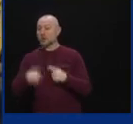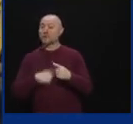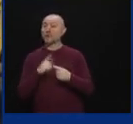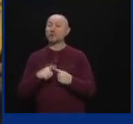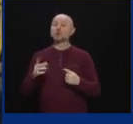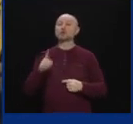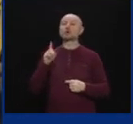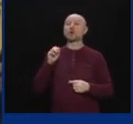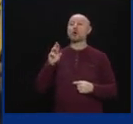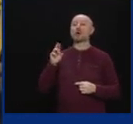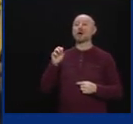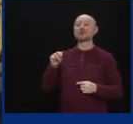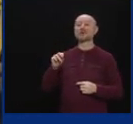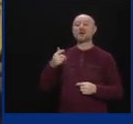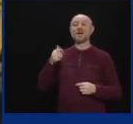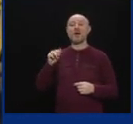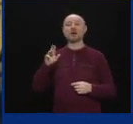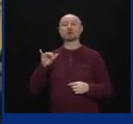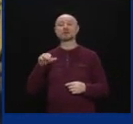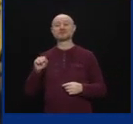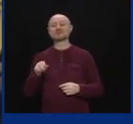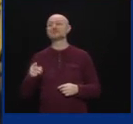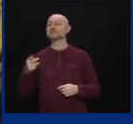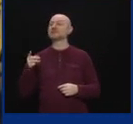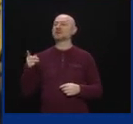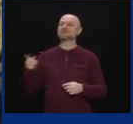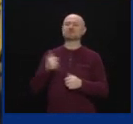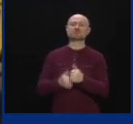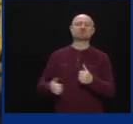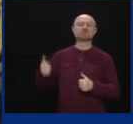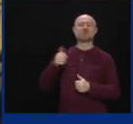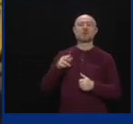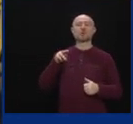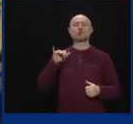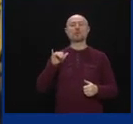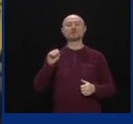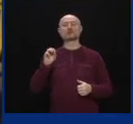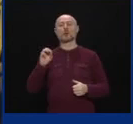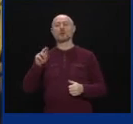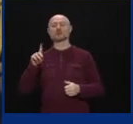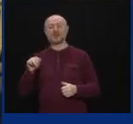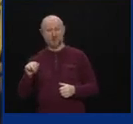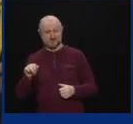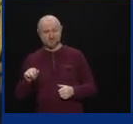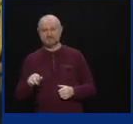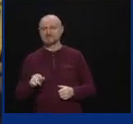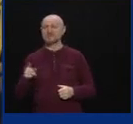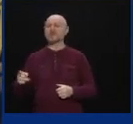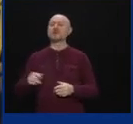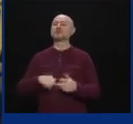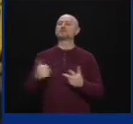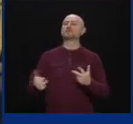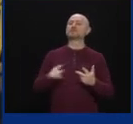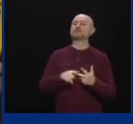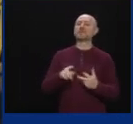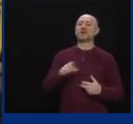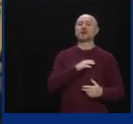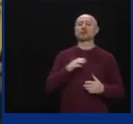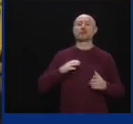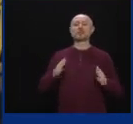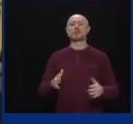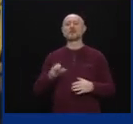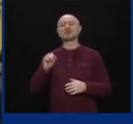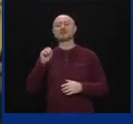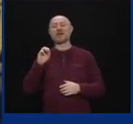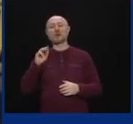NYSERDA. Let's give her a round of applause for all she has done for us. And Basil Sagos, Basil, the head of our DEC.